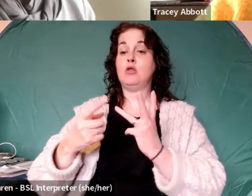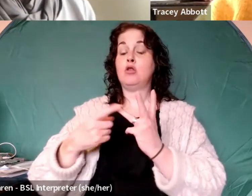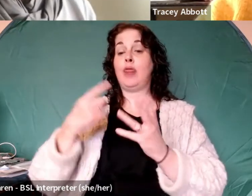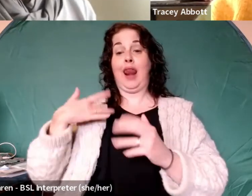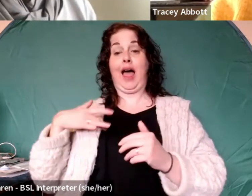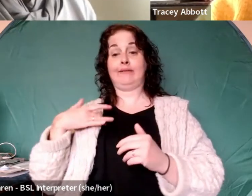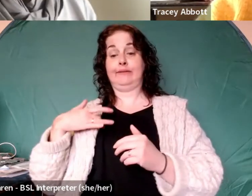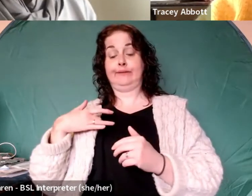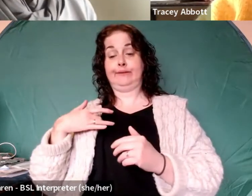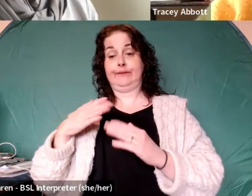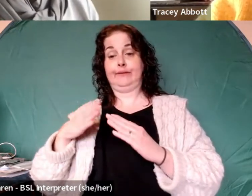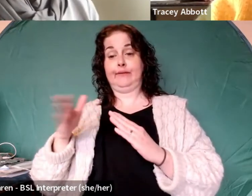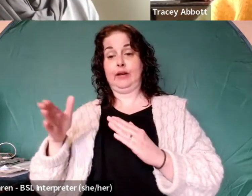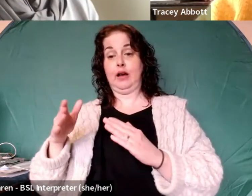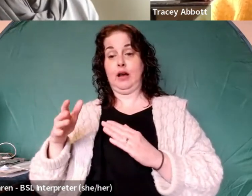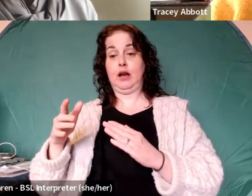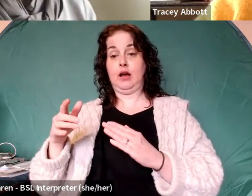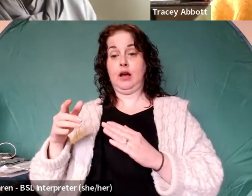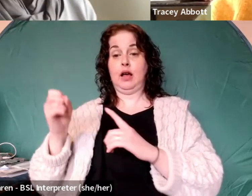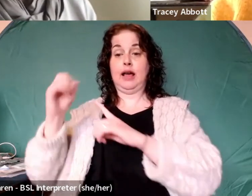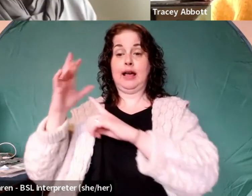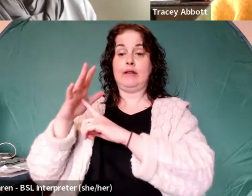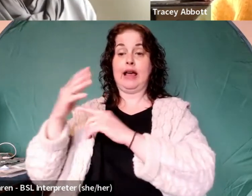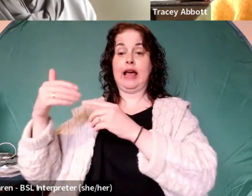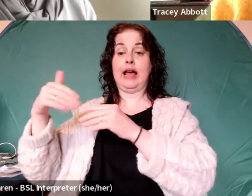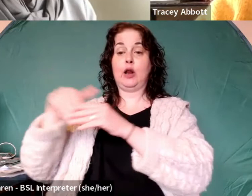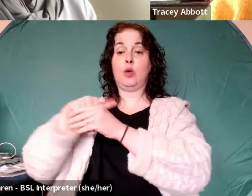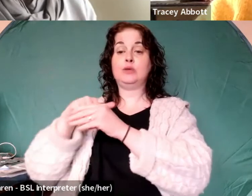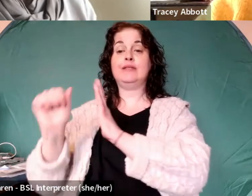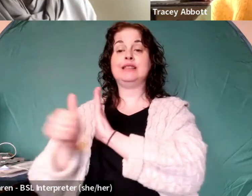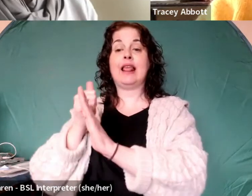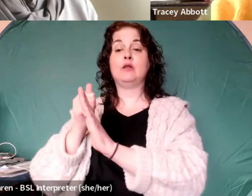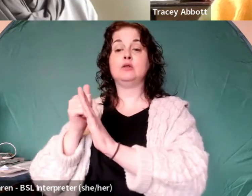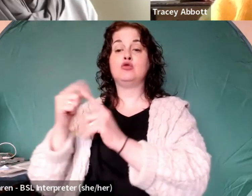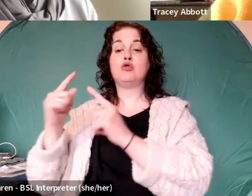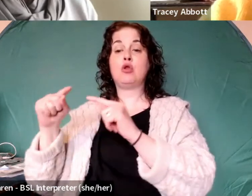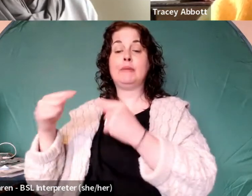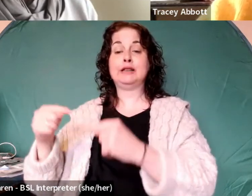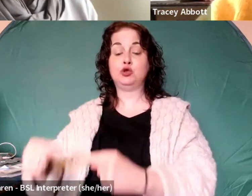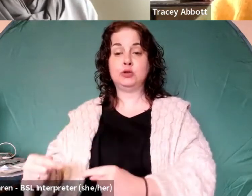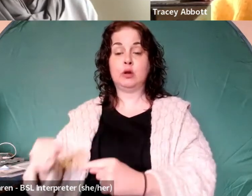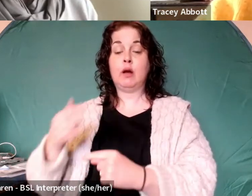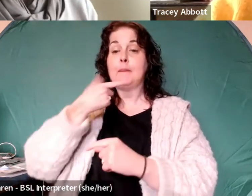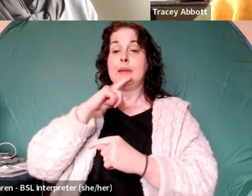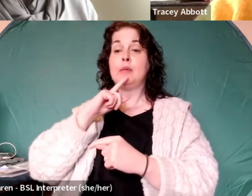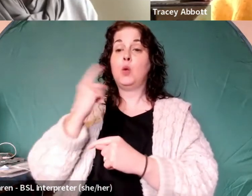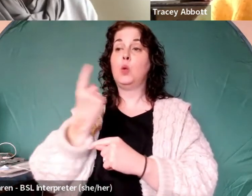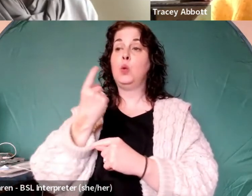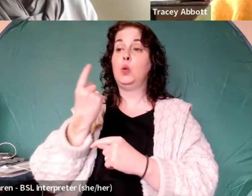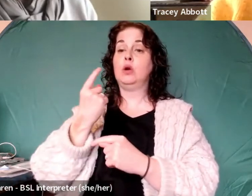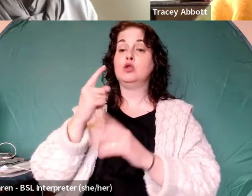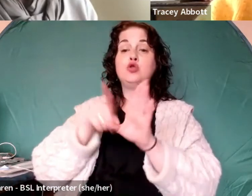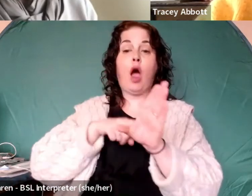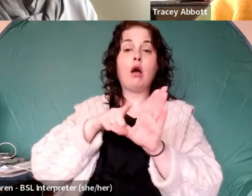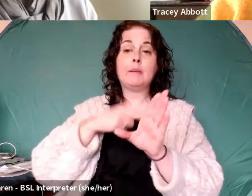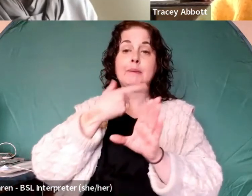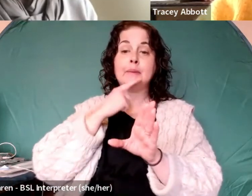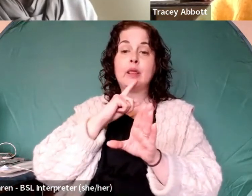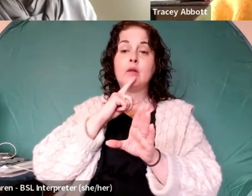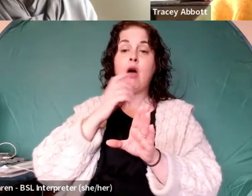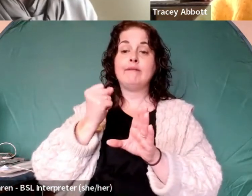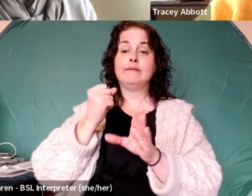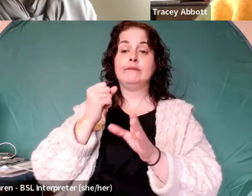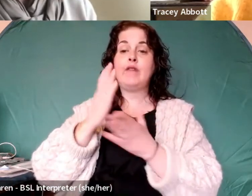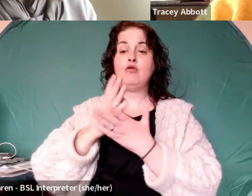I'm patron of the inclusive skills competitions, which is for people who are young people who have